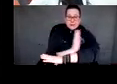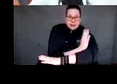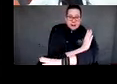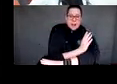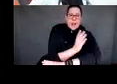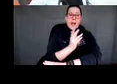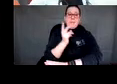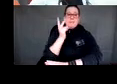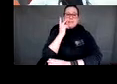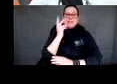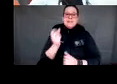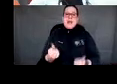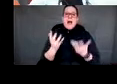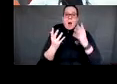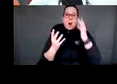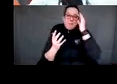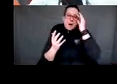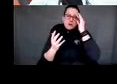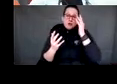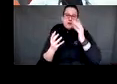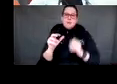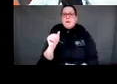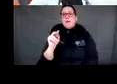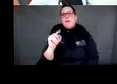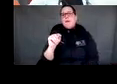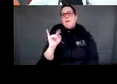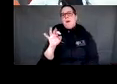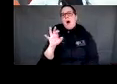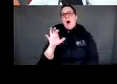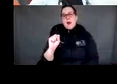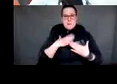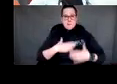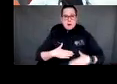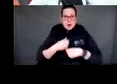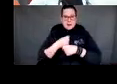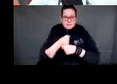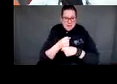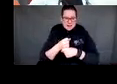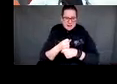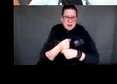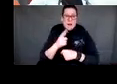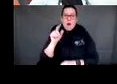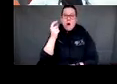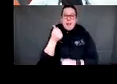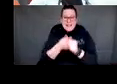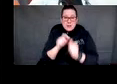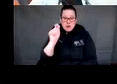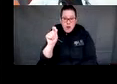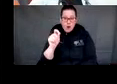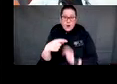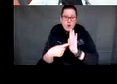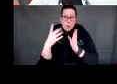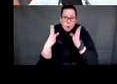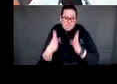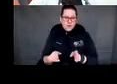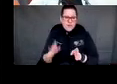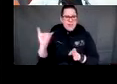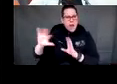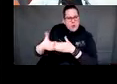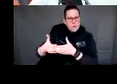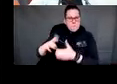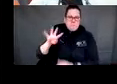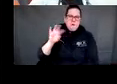the x-axis is days. And so day 0, and each dot represents a single person. So this is a group of about